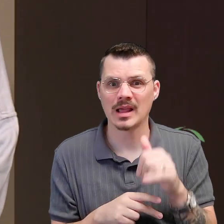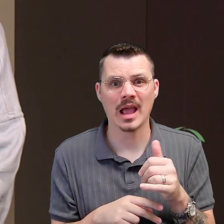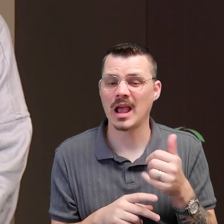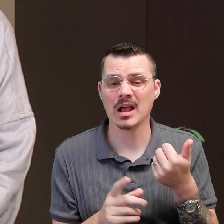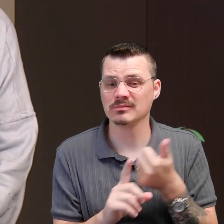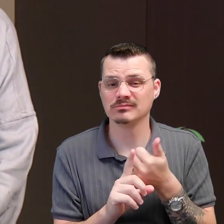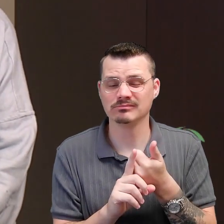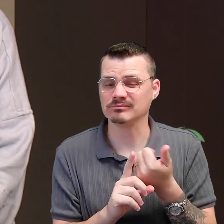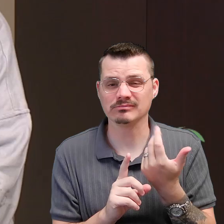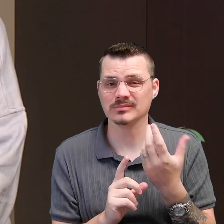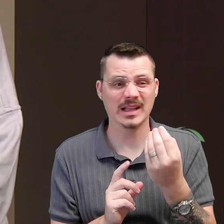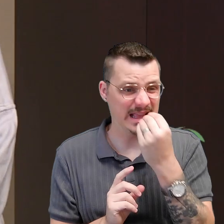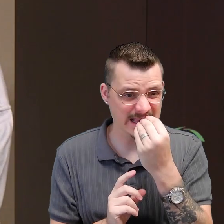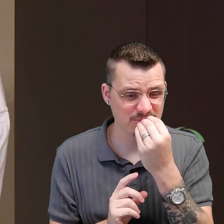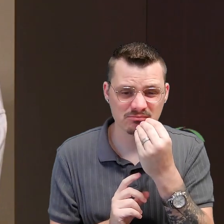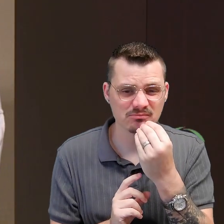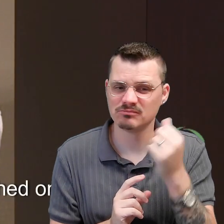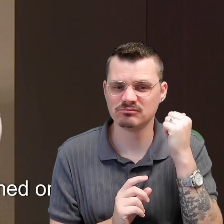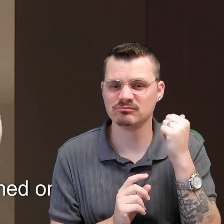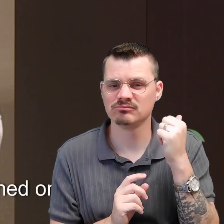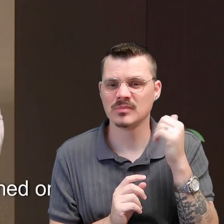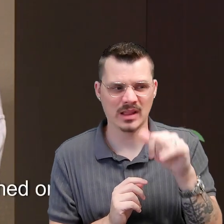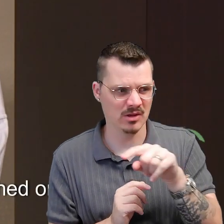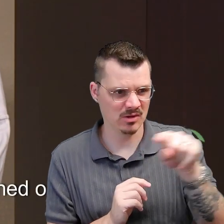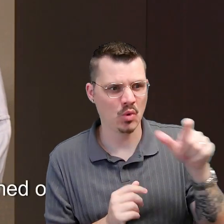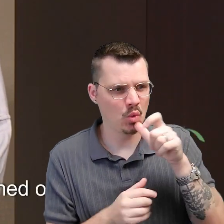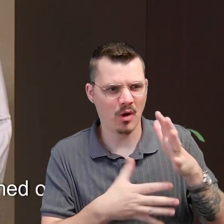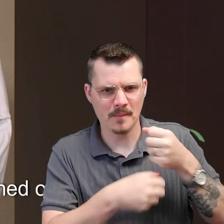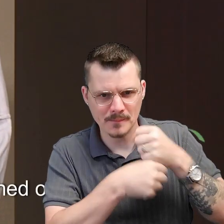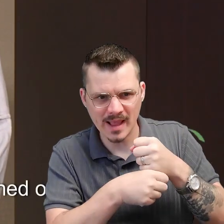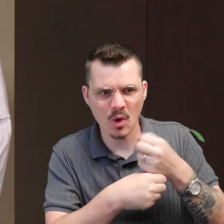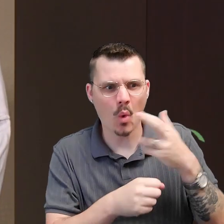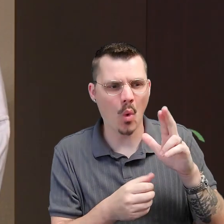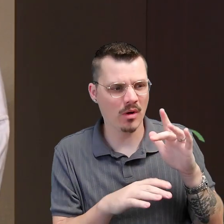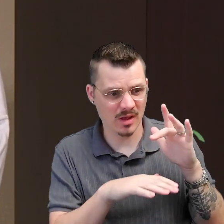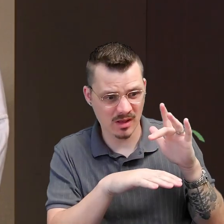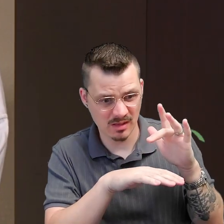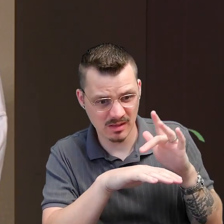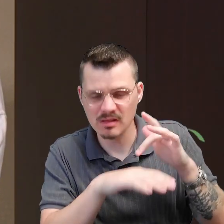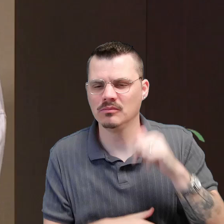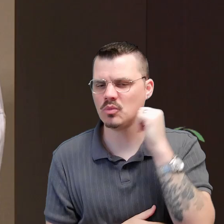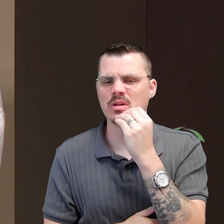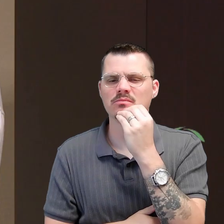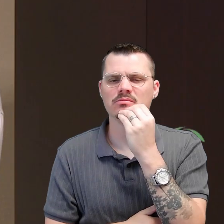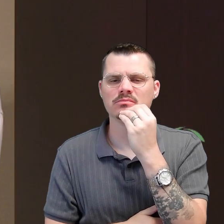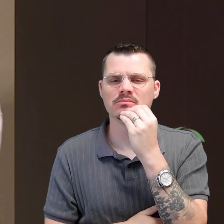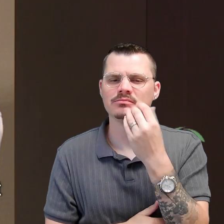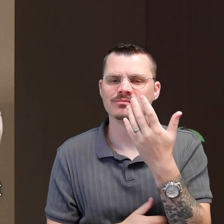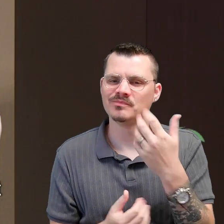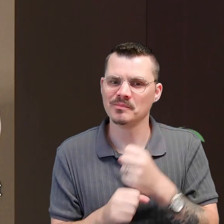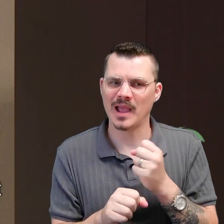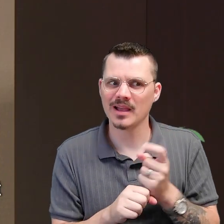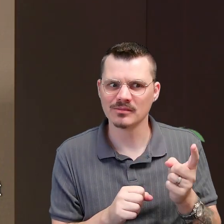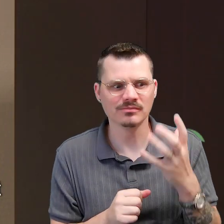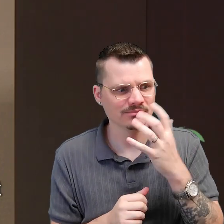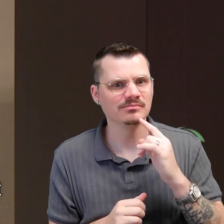that he doesn't even want to eat food that anybody else has touched or breathed on. And it's made